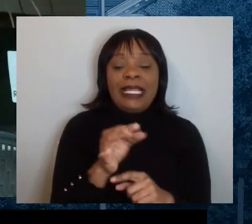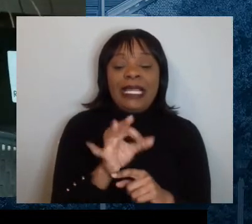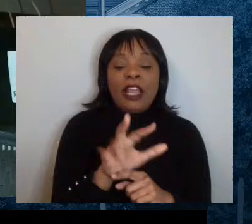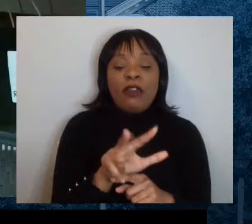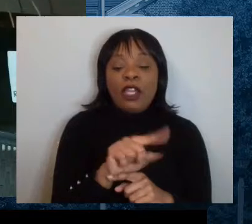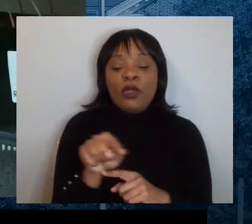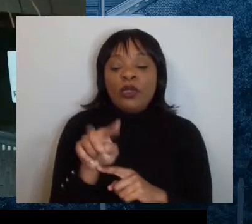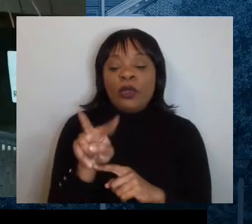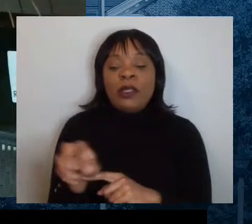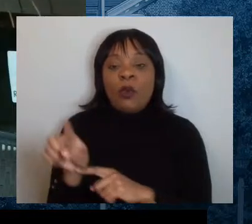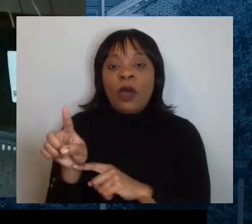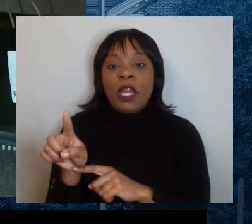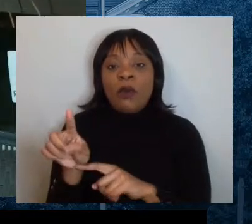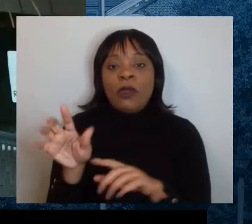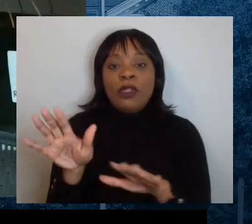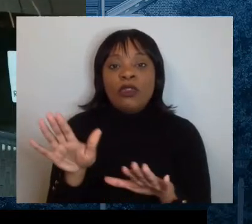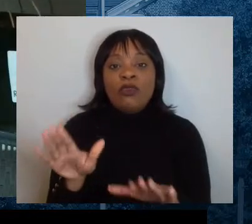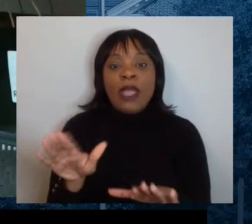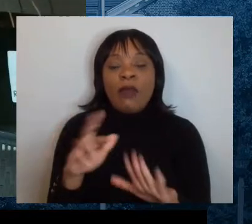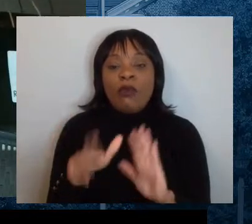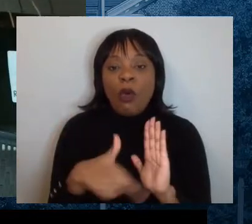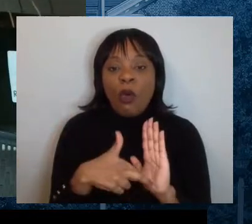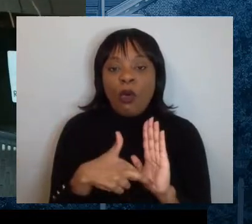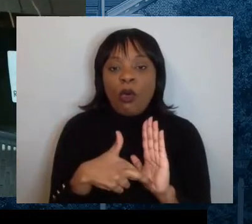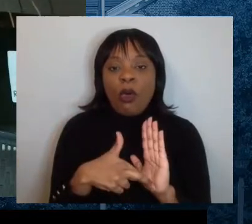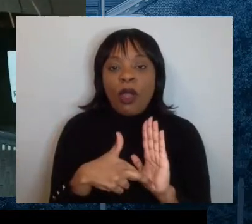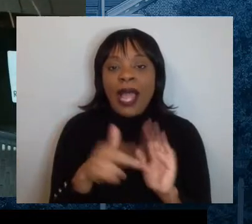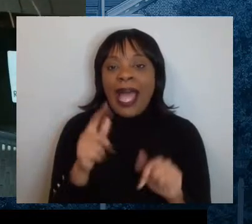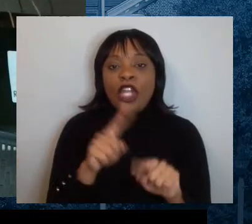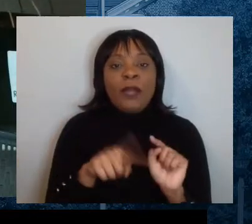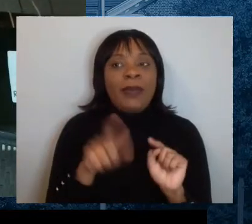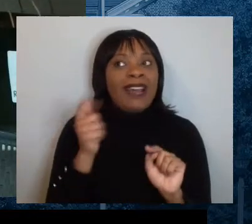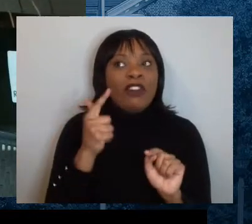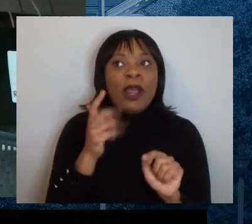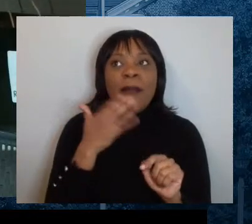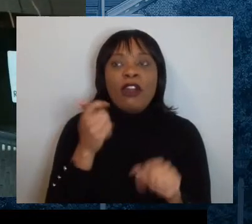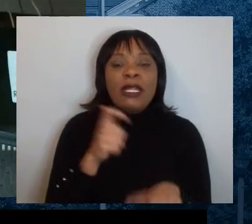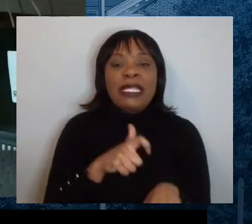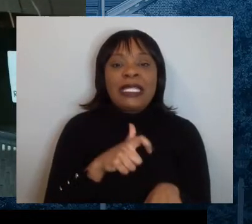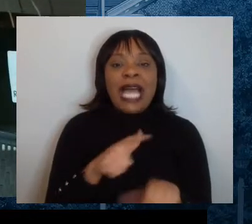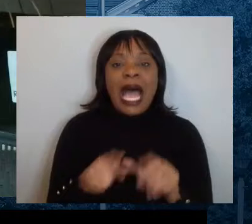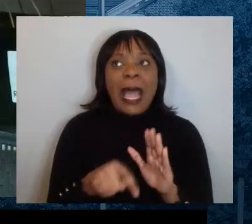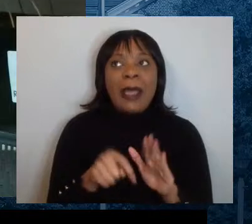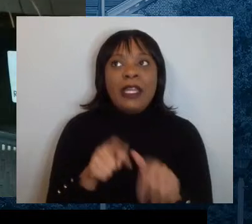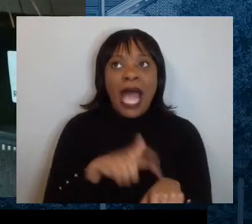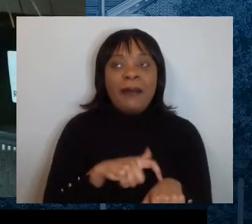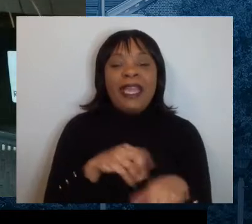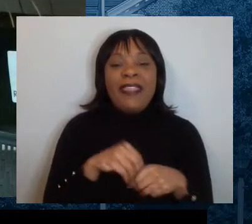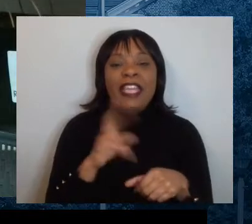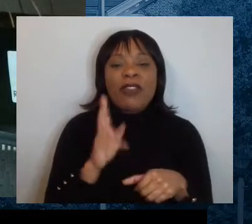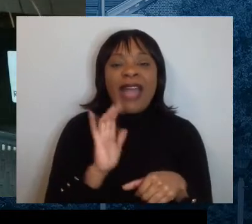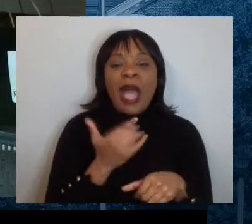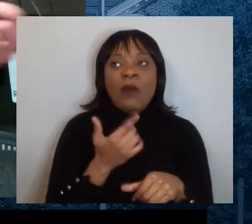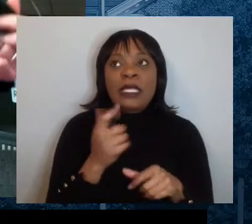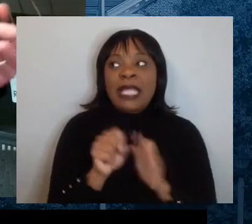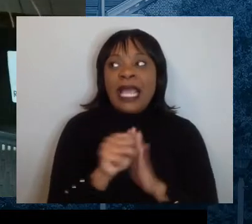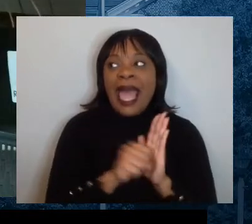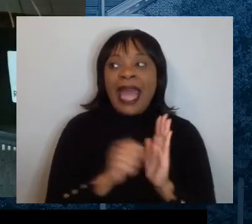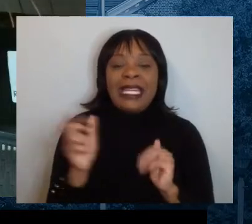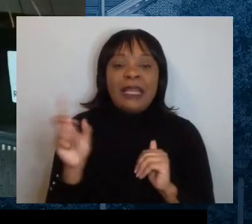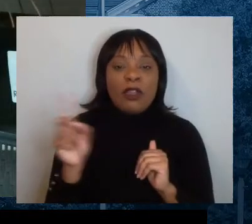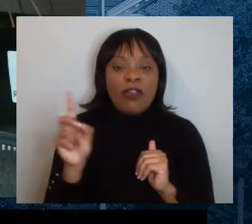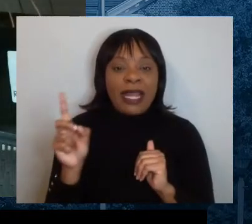It was a great role. We couldn't be a governor at a better time in the history of our state. Had a Democratic Senate, Republican House, had a great